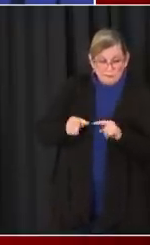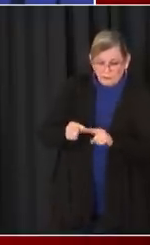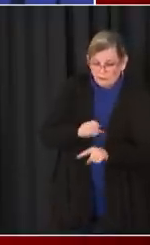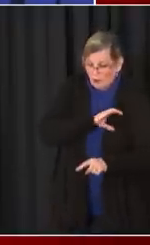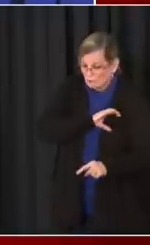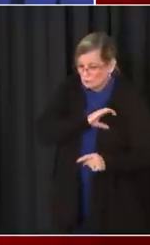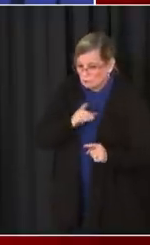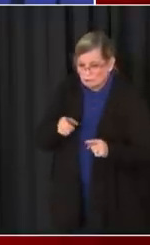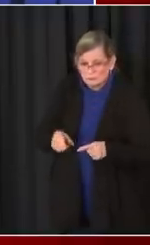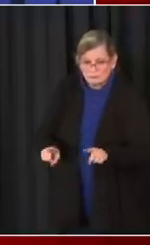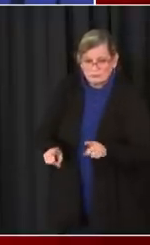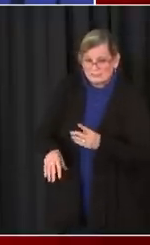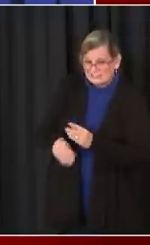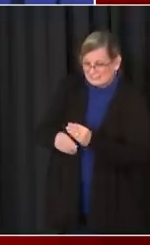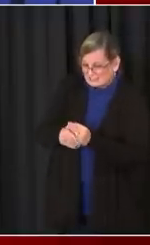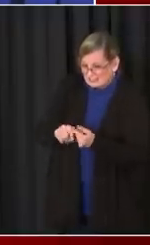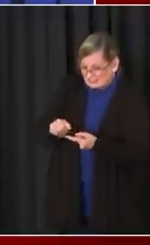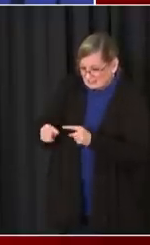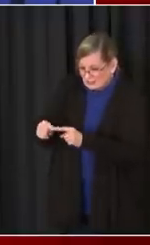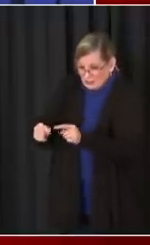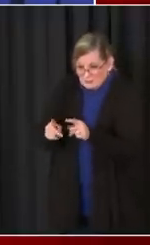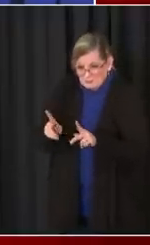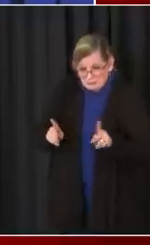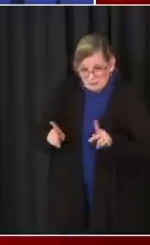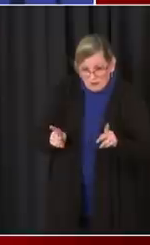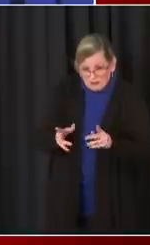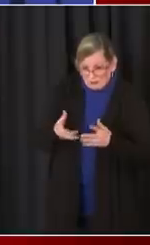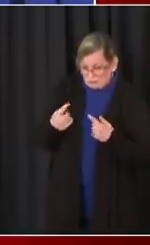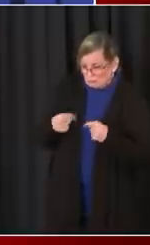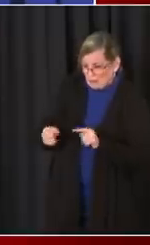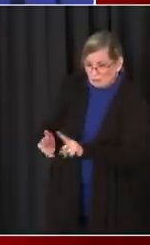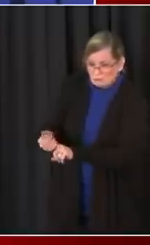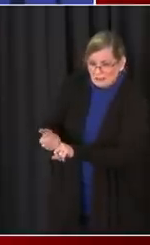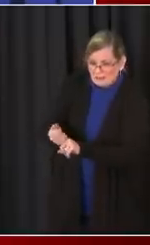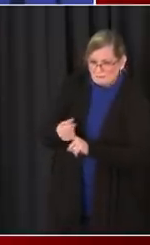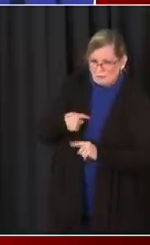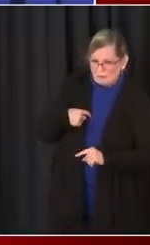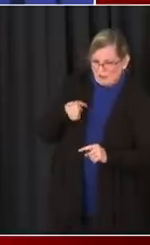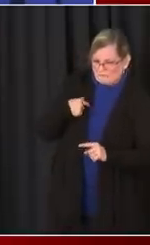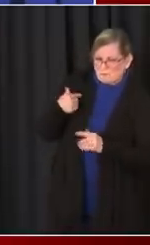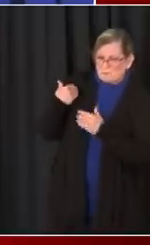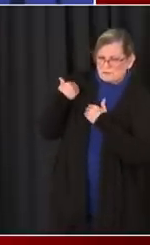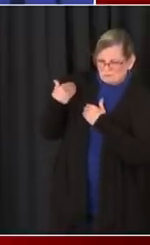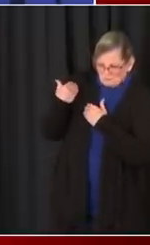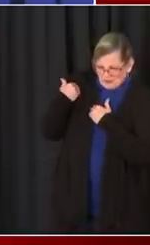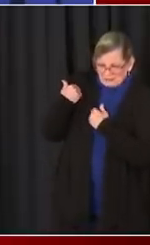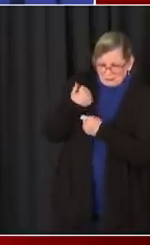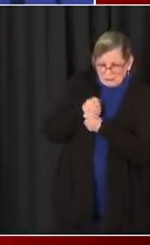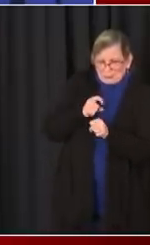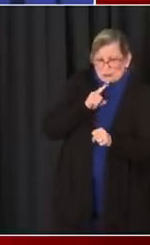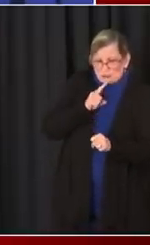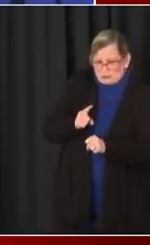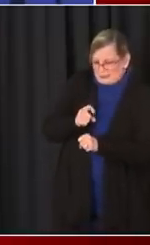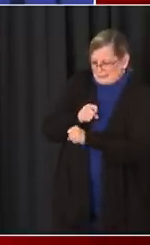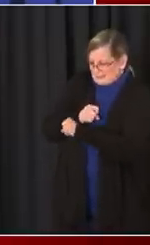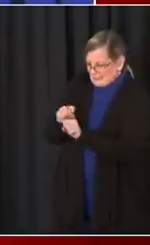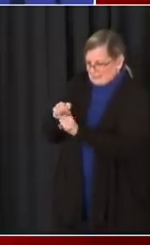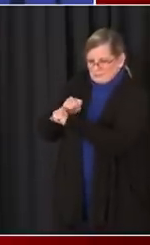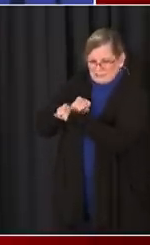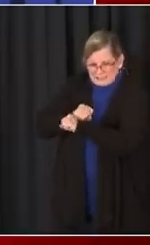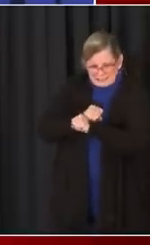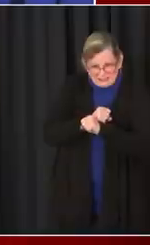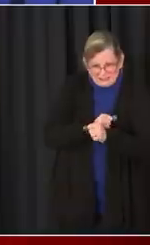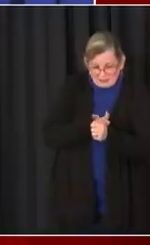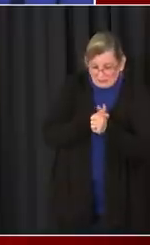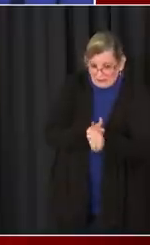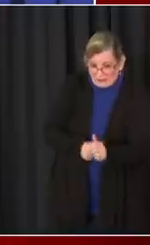potential additional injuries of the people that we intend on arresting. We have a responsibility to ensure the safety and security, abide by the